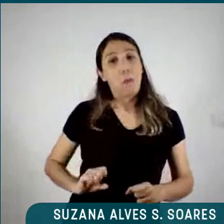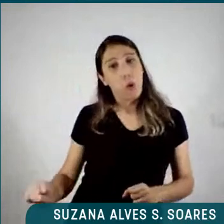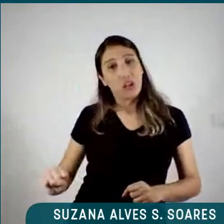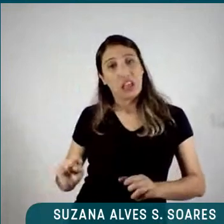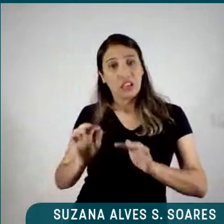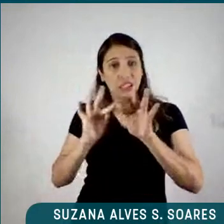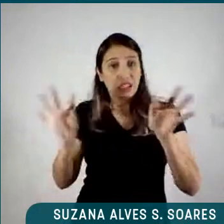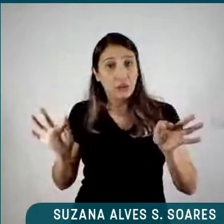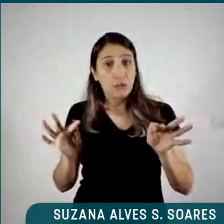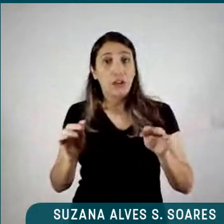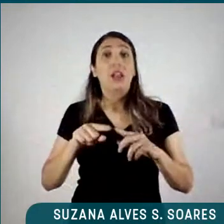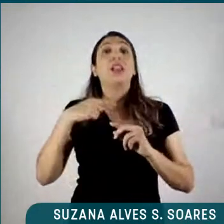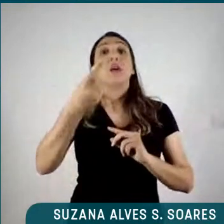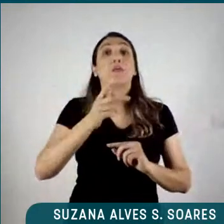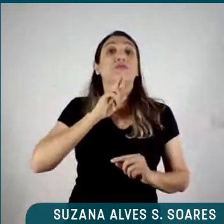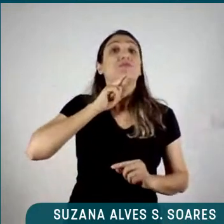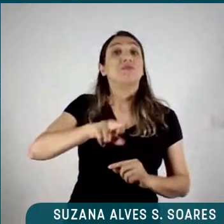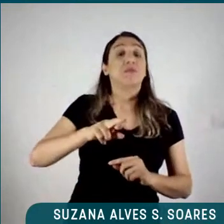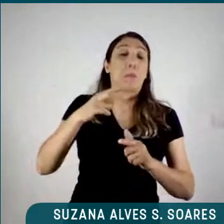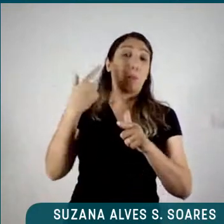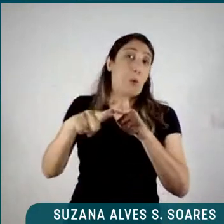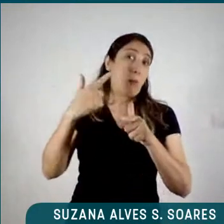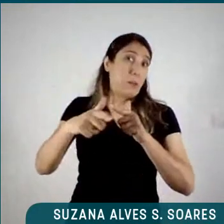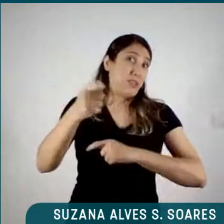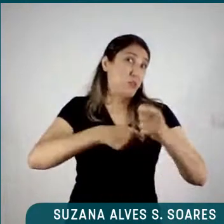to create